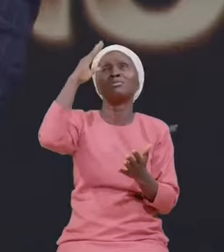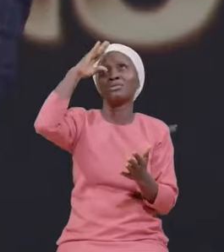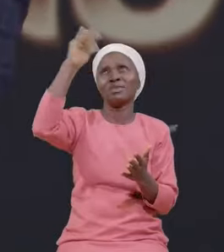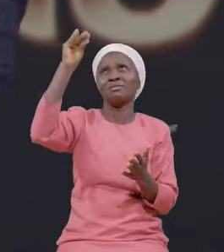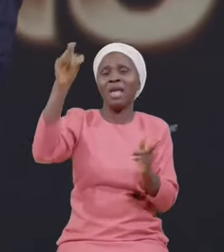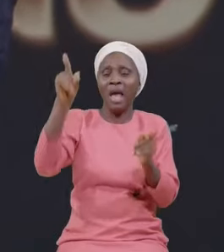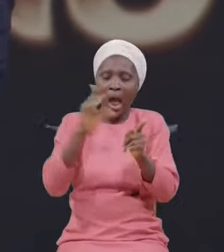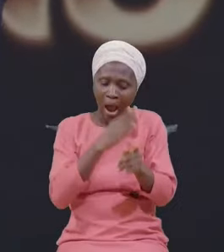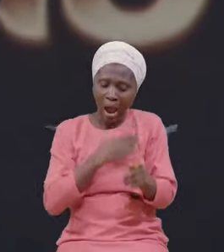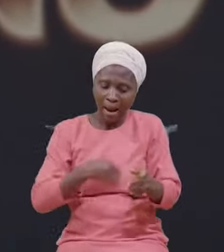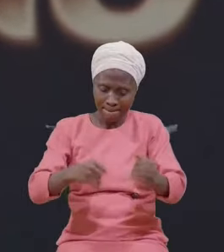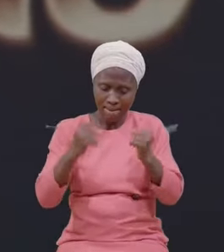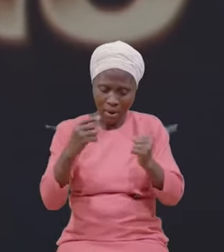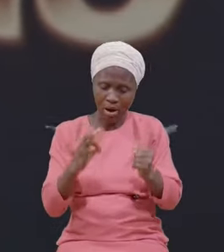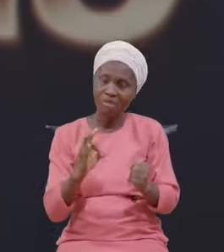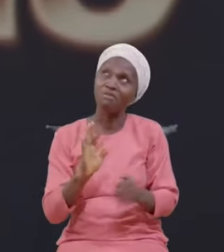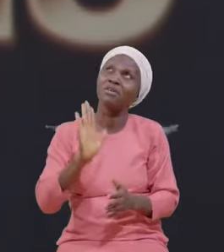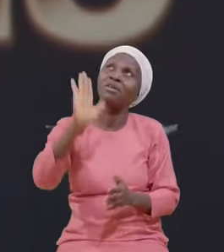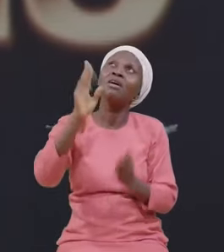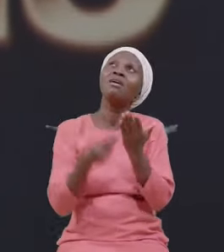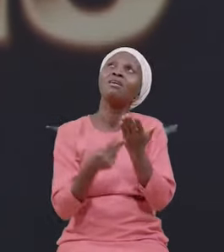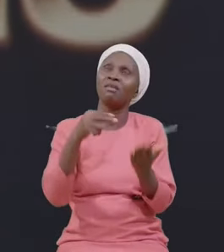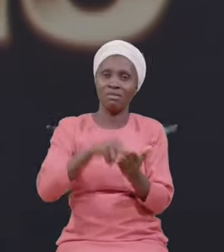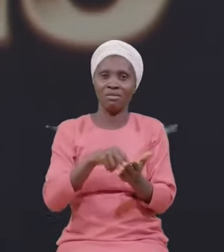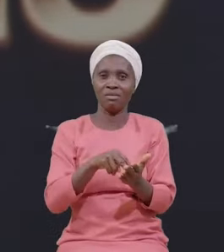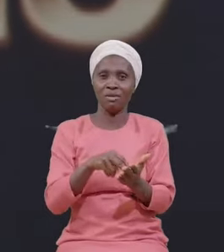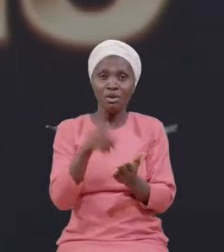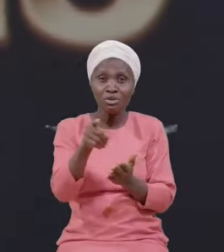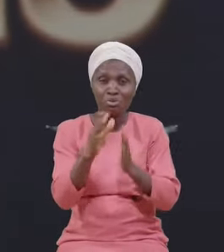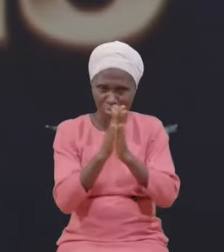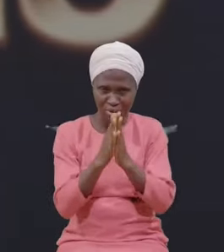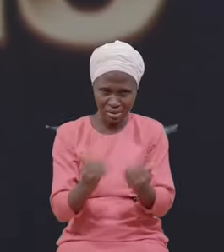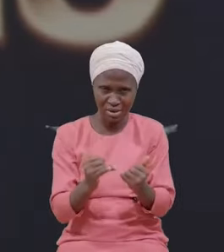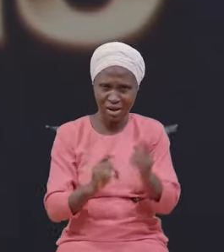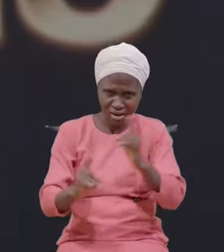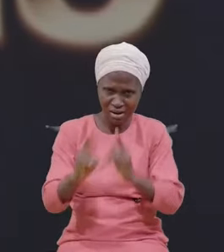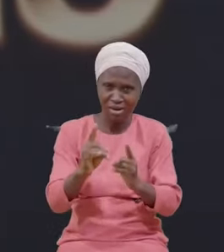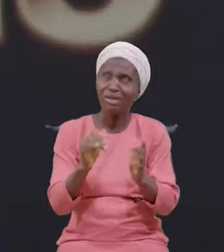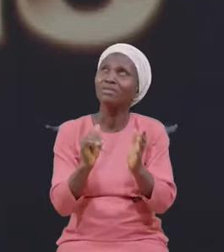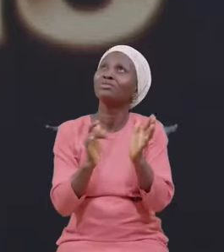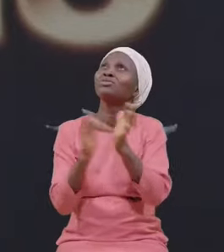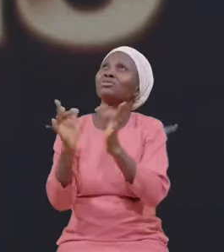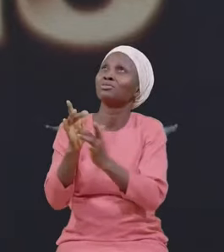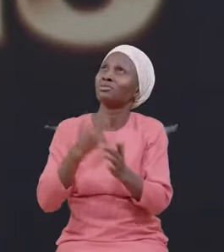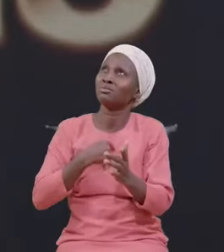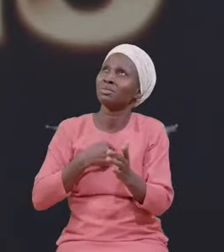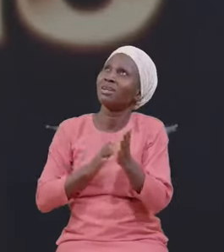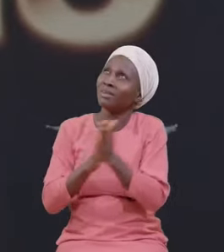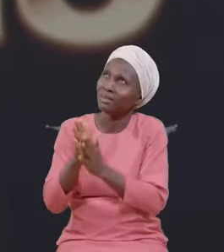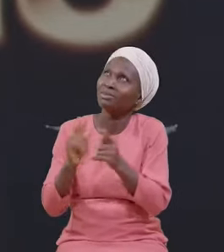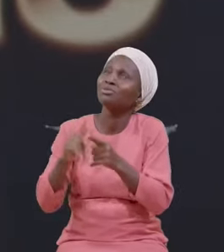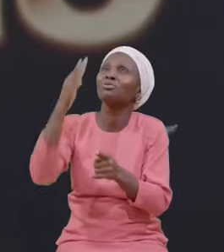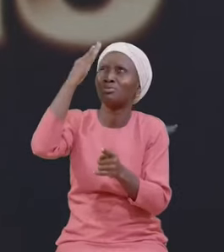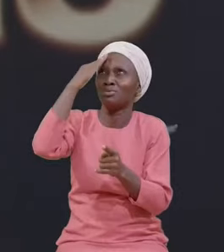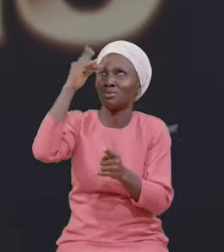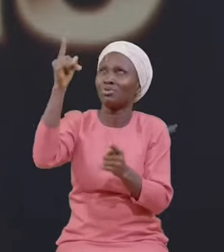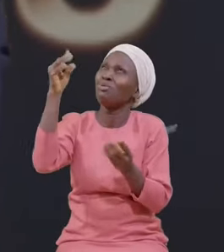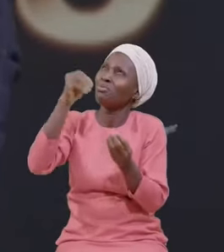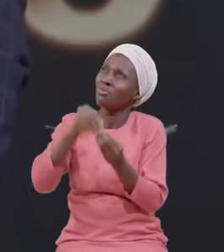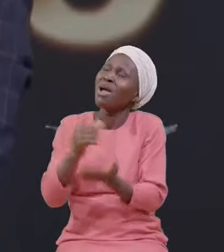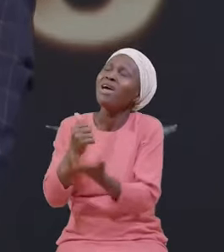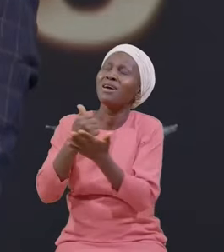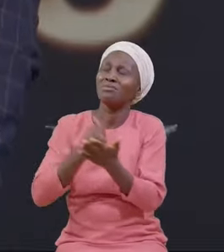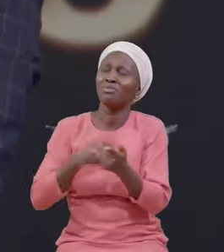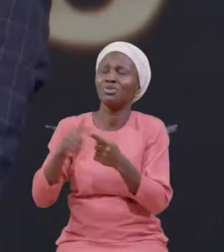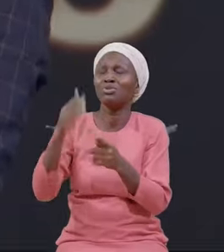say Lord Jesus I desire to know you help me to know you more and more help your church to know you